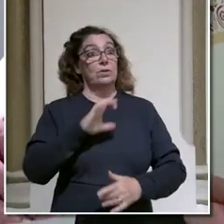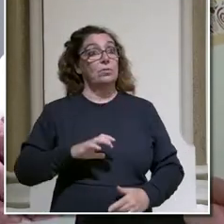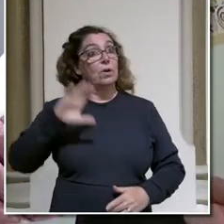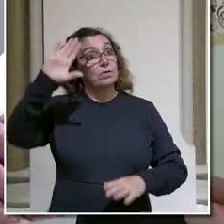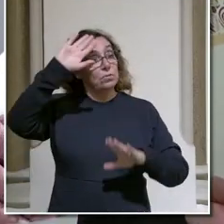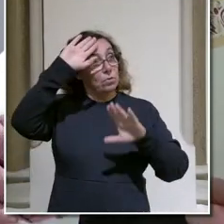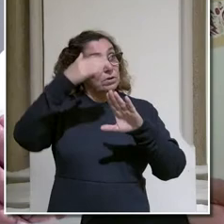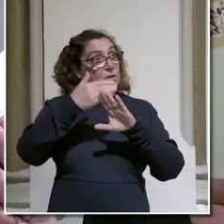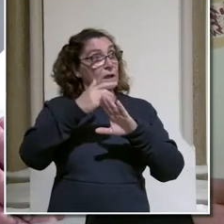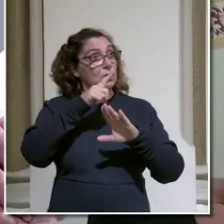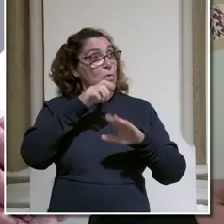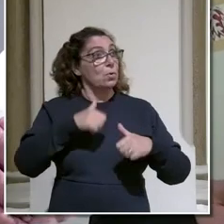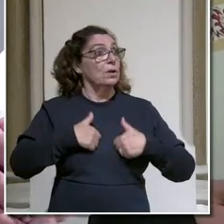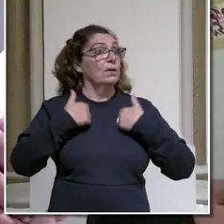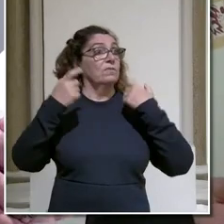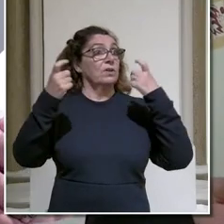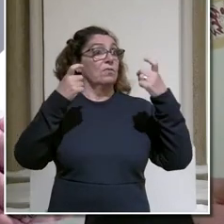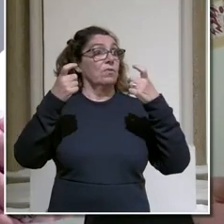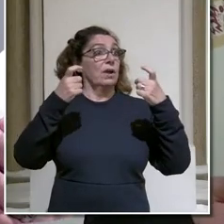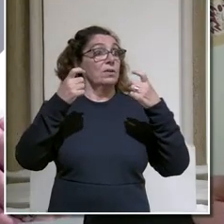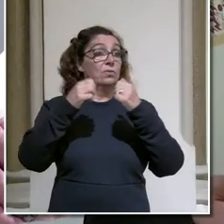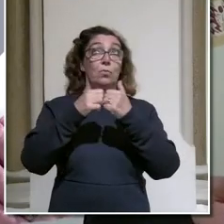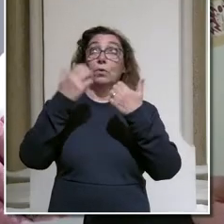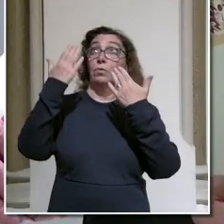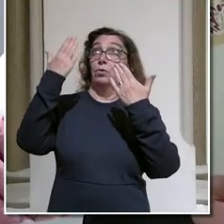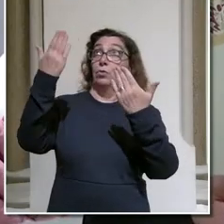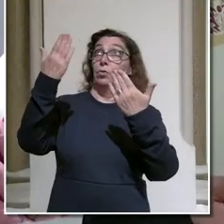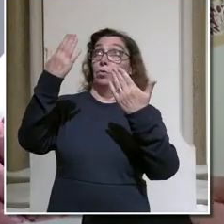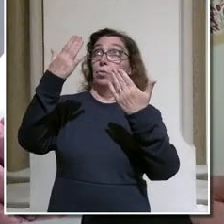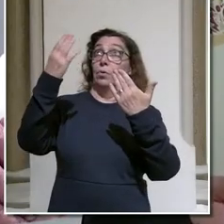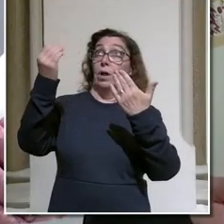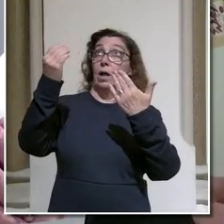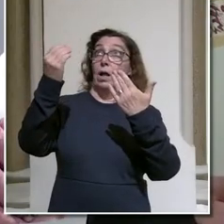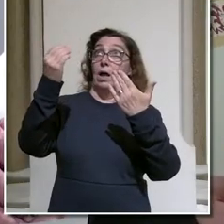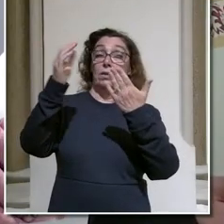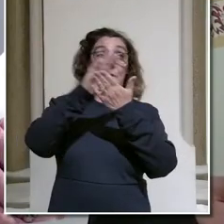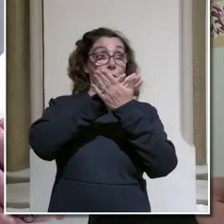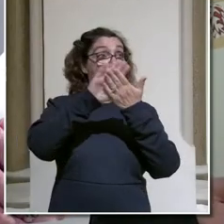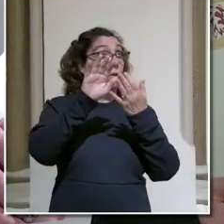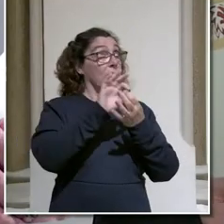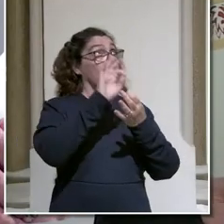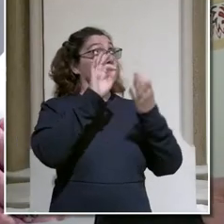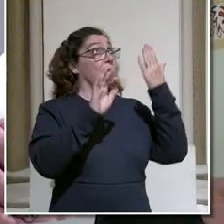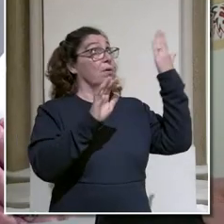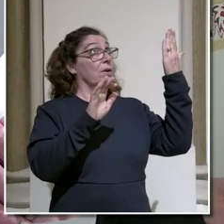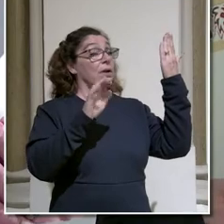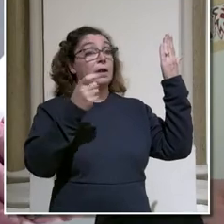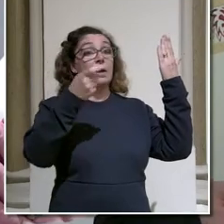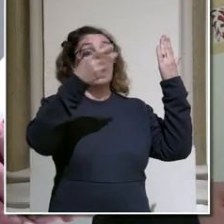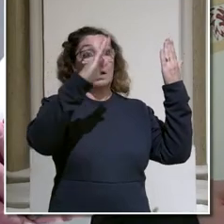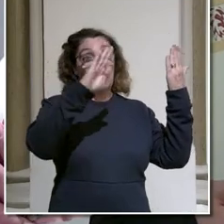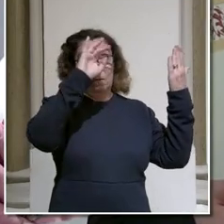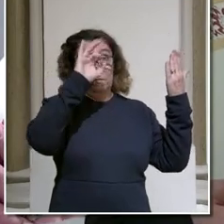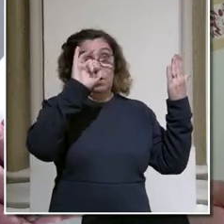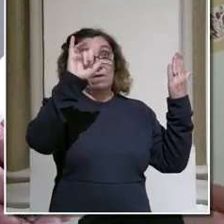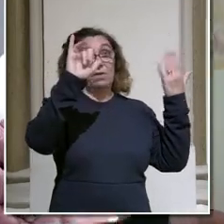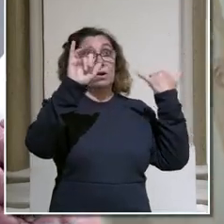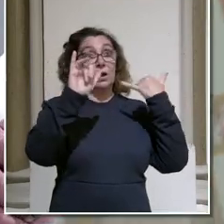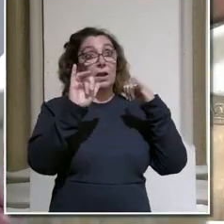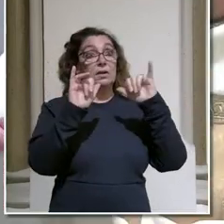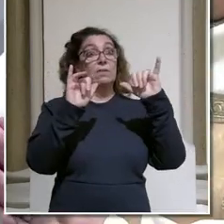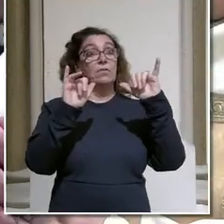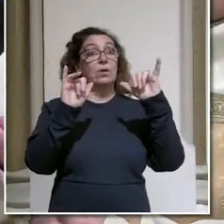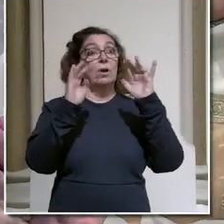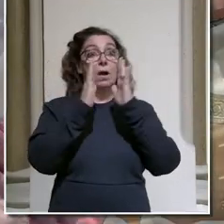Son, who lives and reigns with you and the Holy Spirit, God forever and